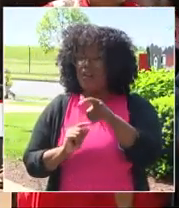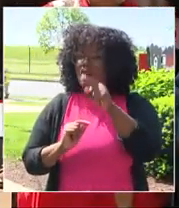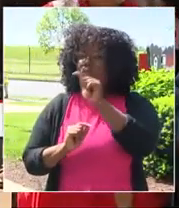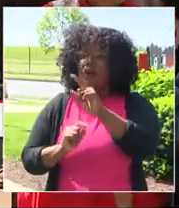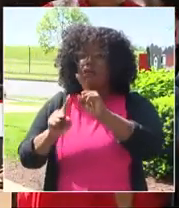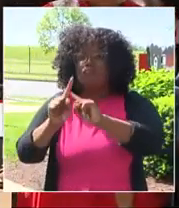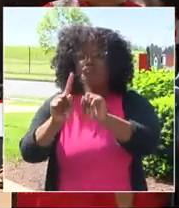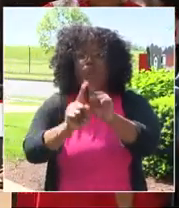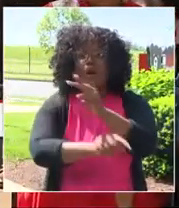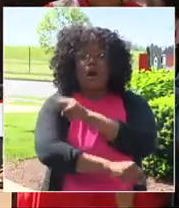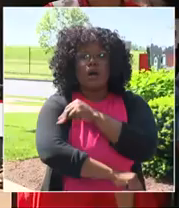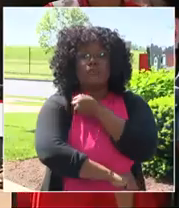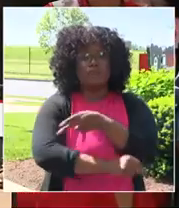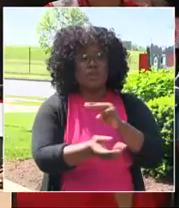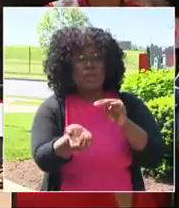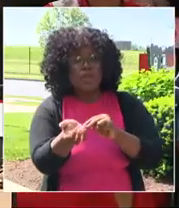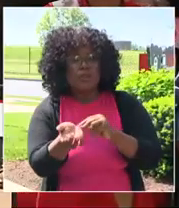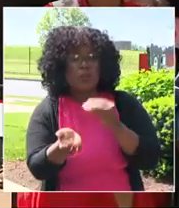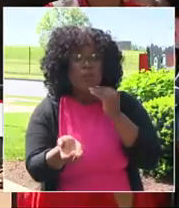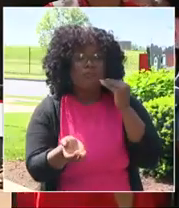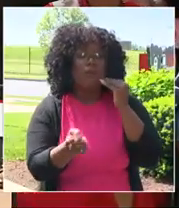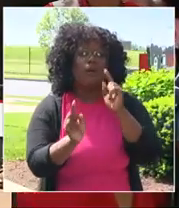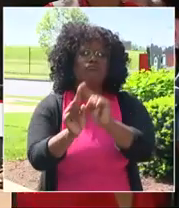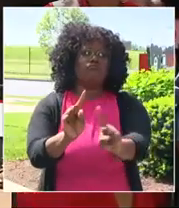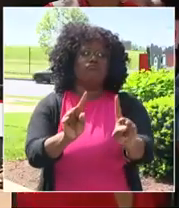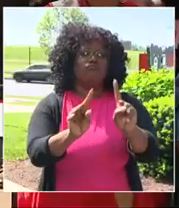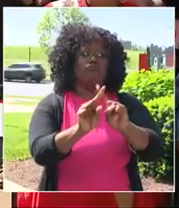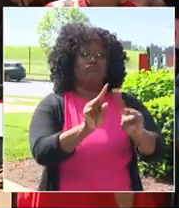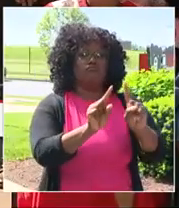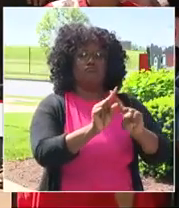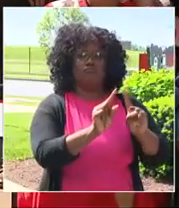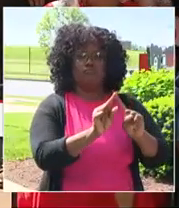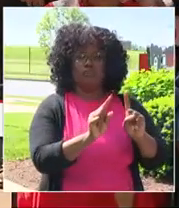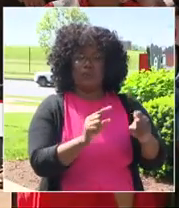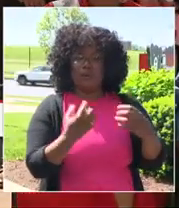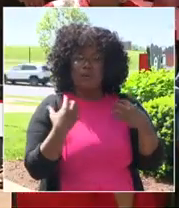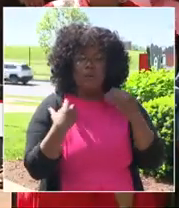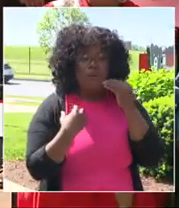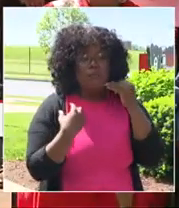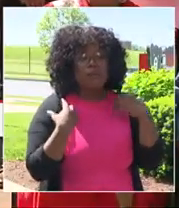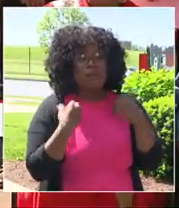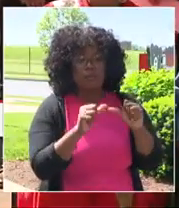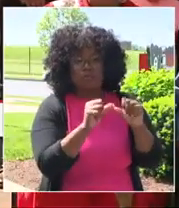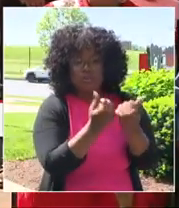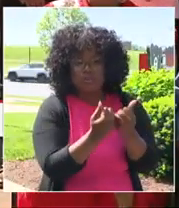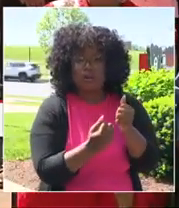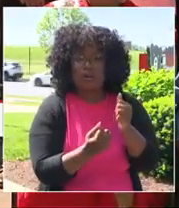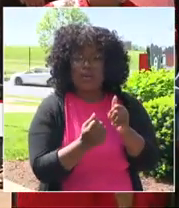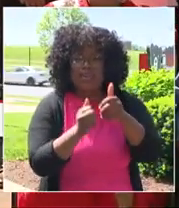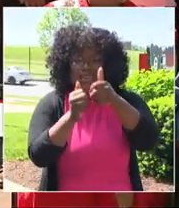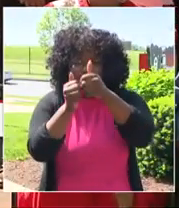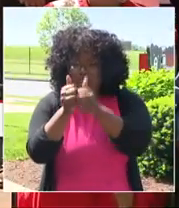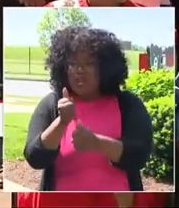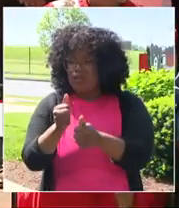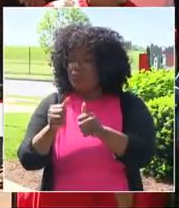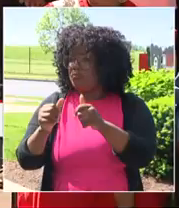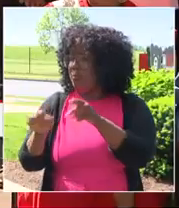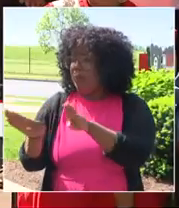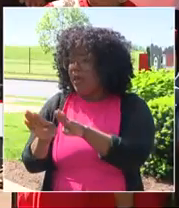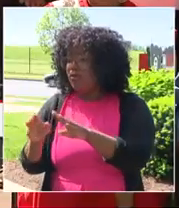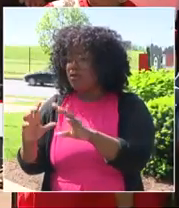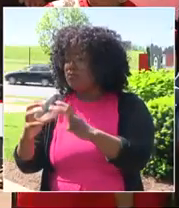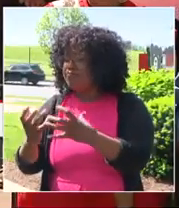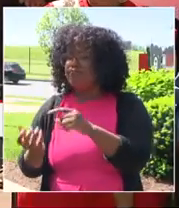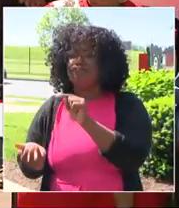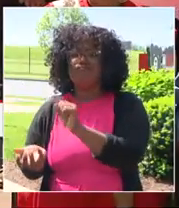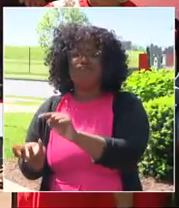home. It's about every home health agency. It's about every behavioral health provider. It's